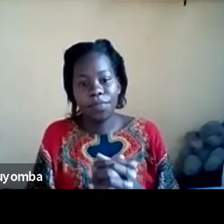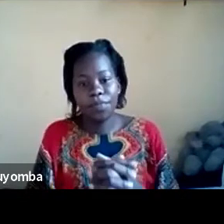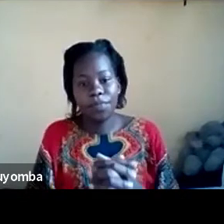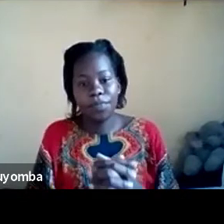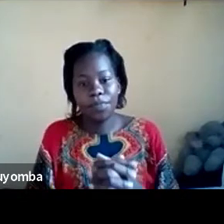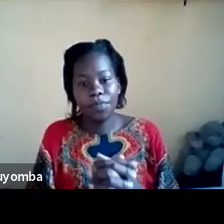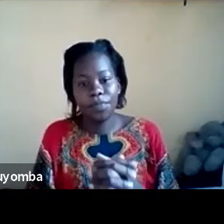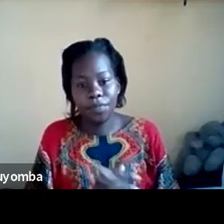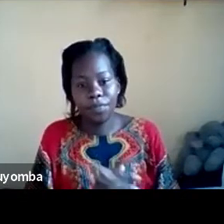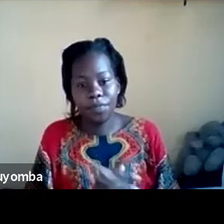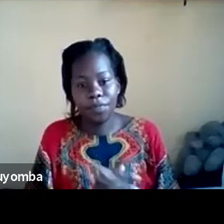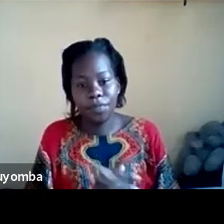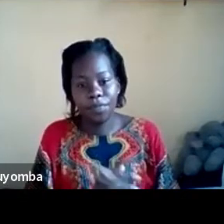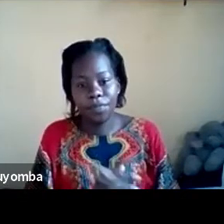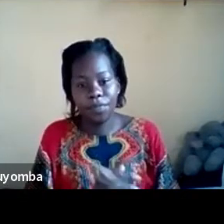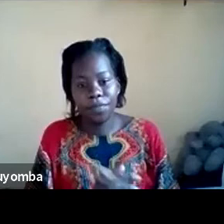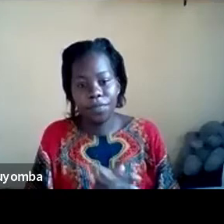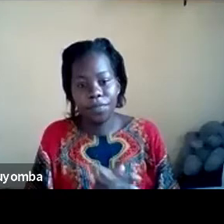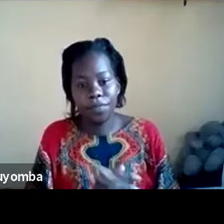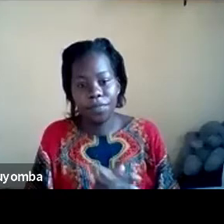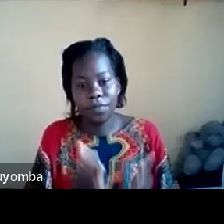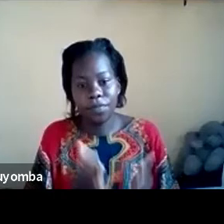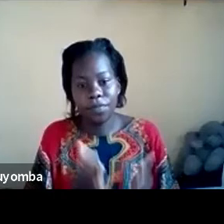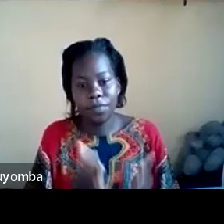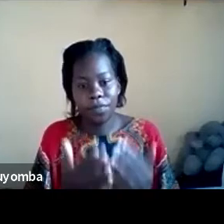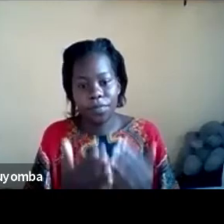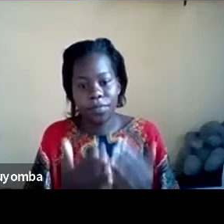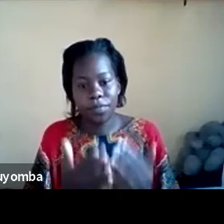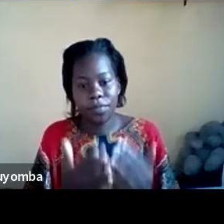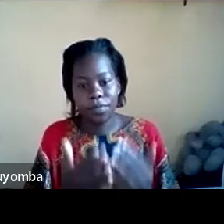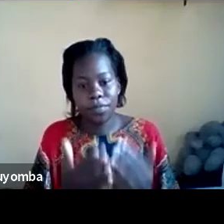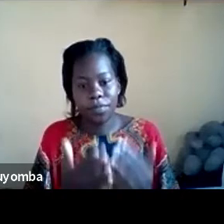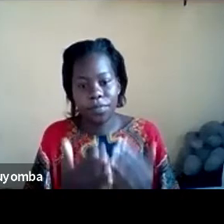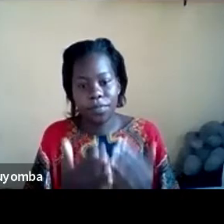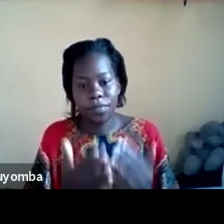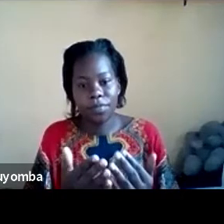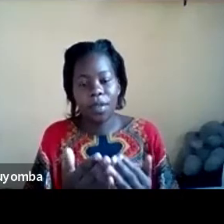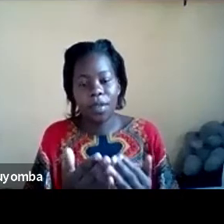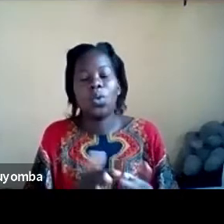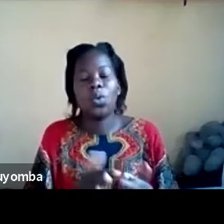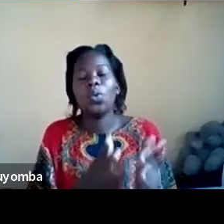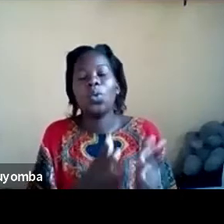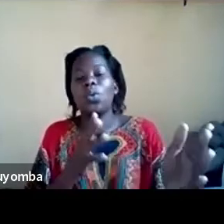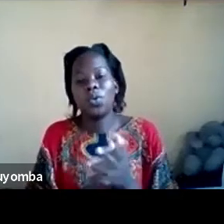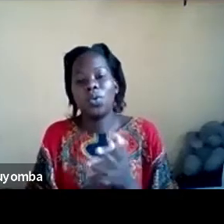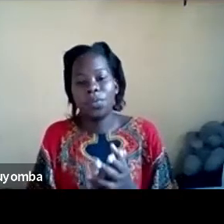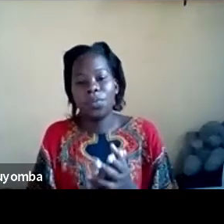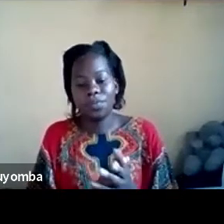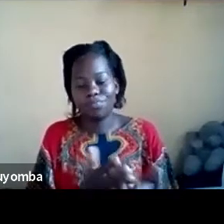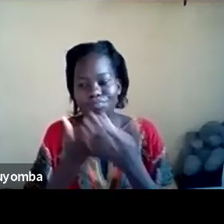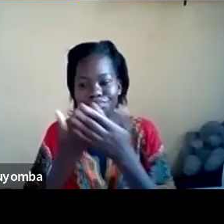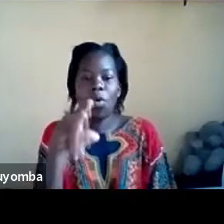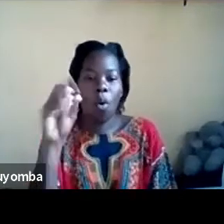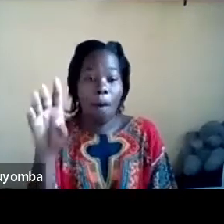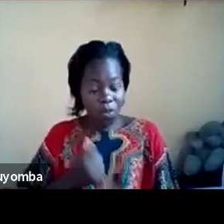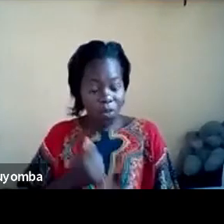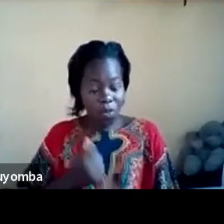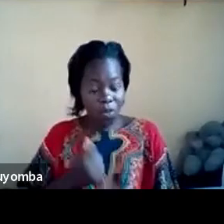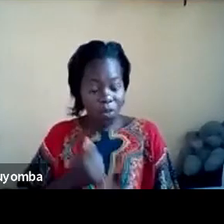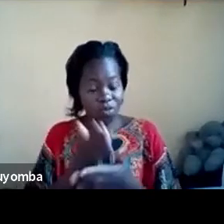of the questions that were sent to you. Yes, I saw questions, for example, about the women in lead